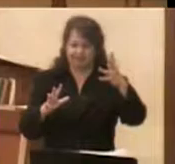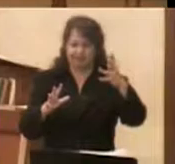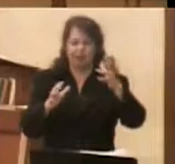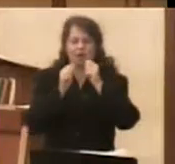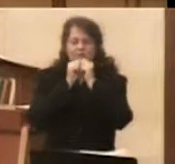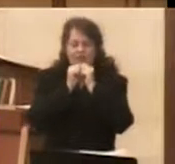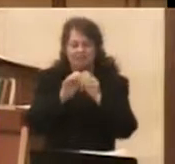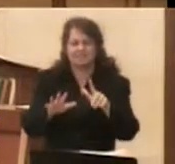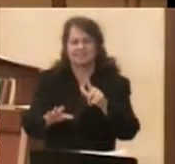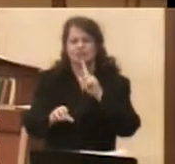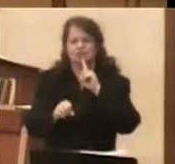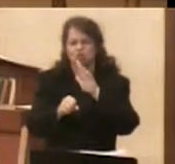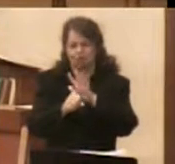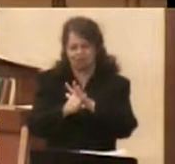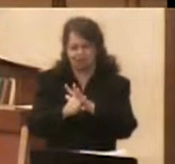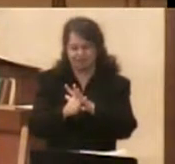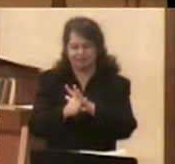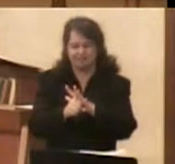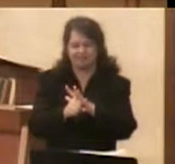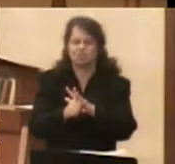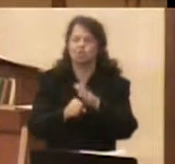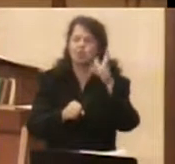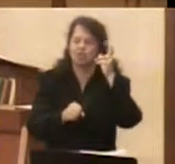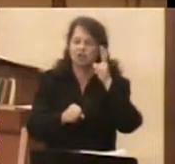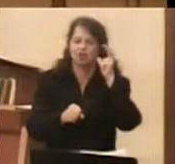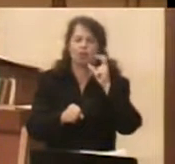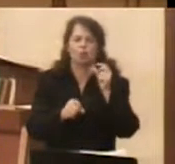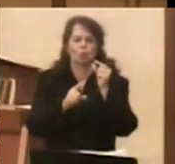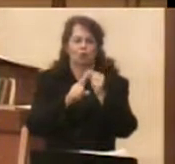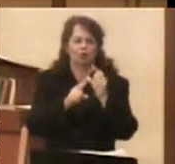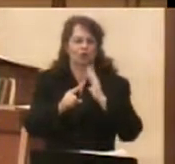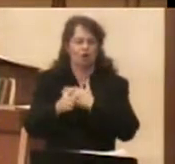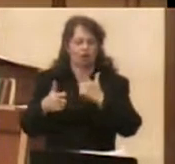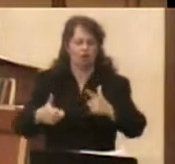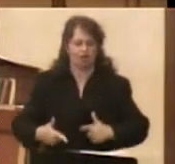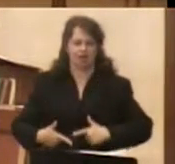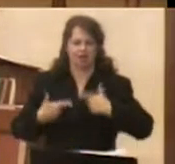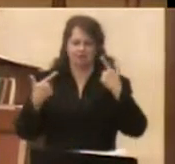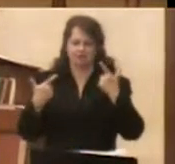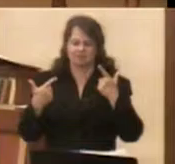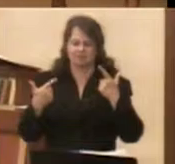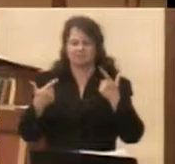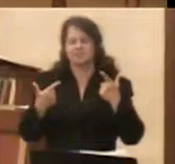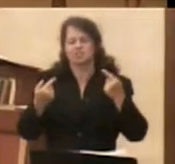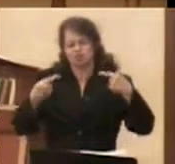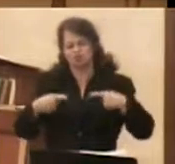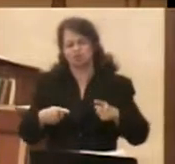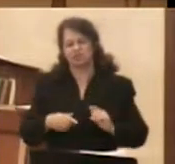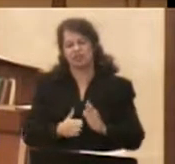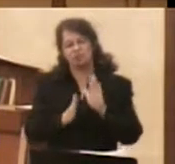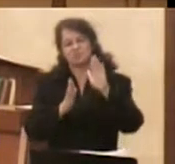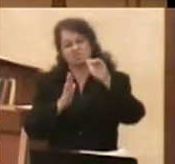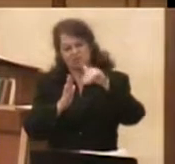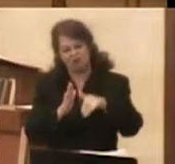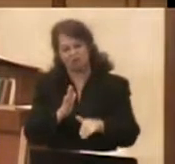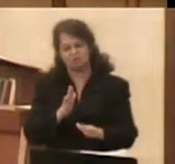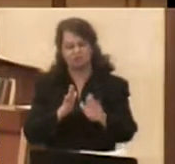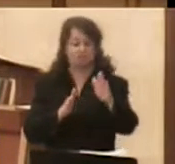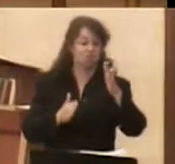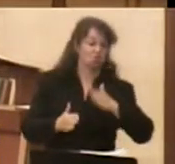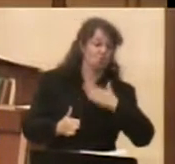blessed assurance for us to hear this word in our own lives and its ups and downs, joys and